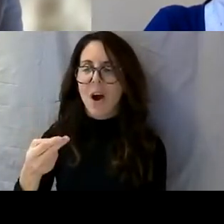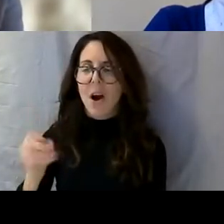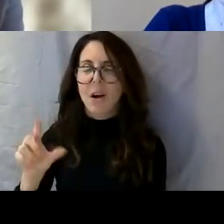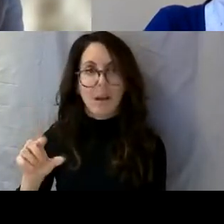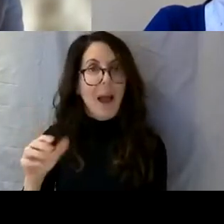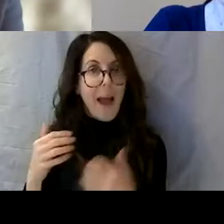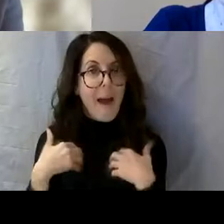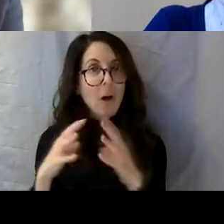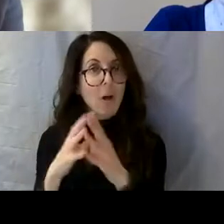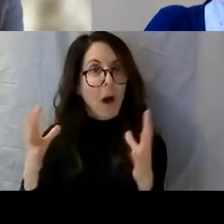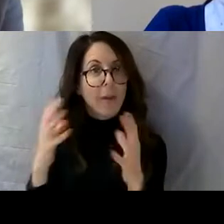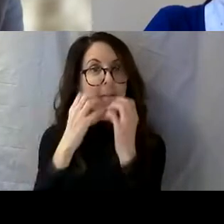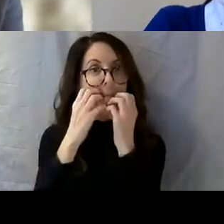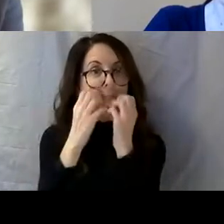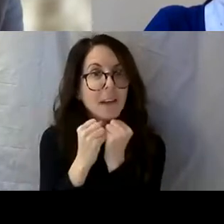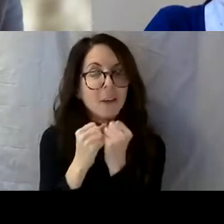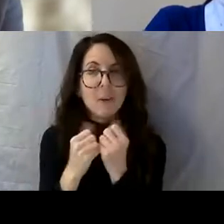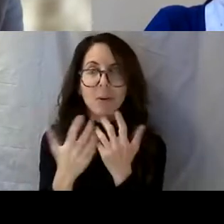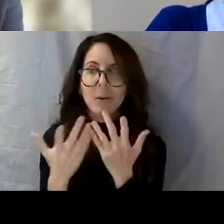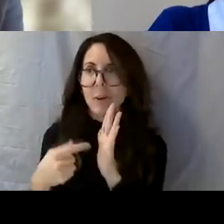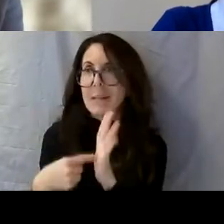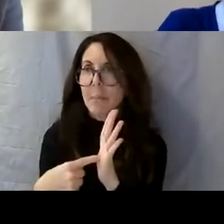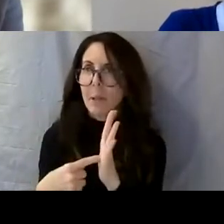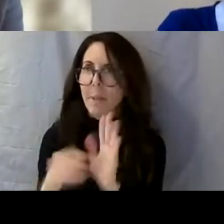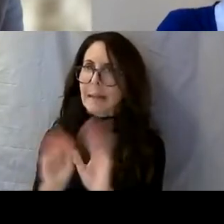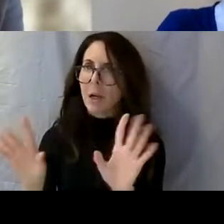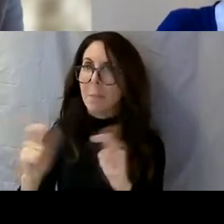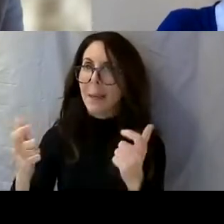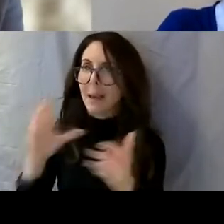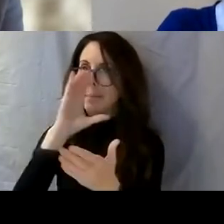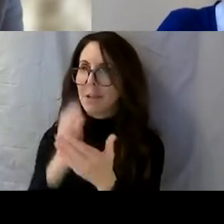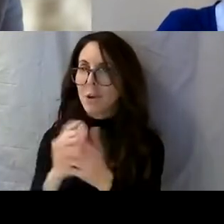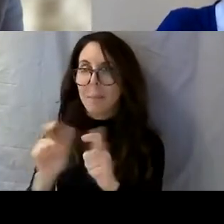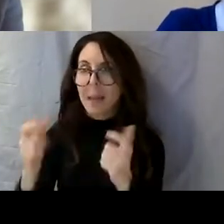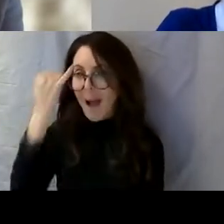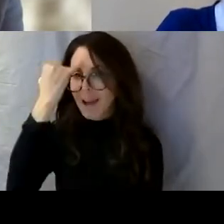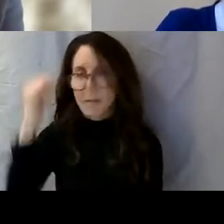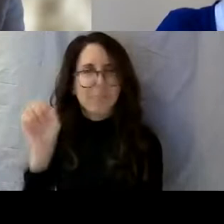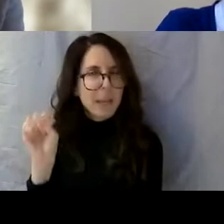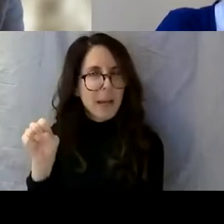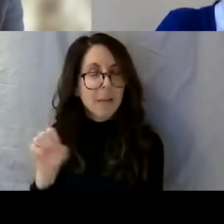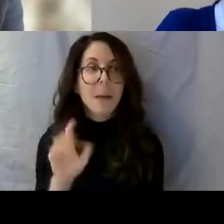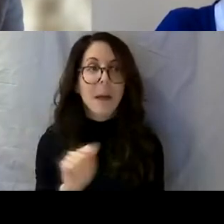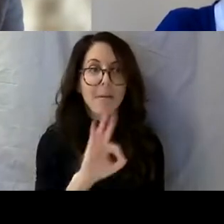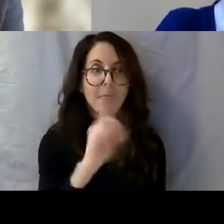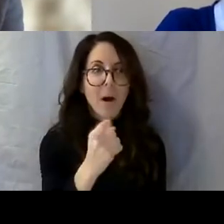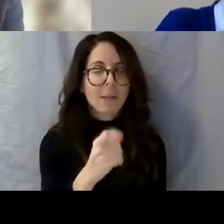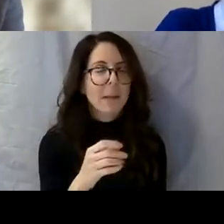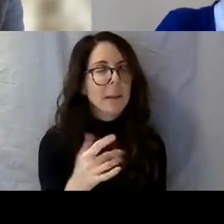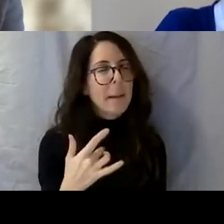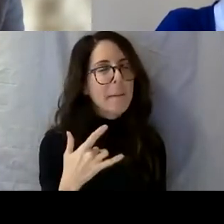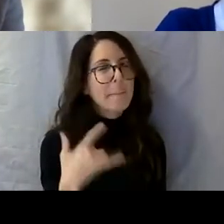the clarity of their big idea. But foxes are somewhat better at assessing and forecasting